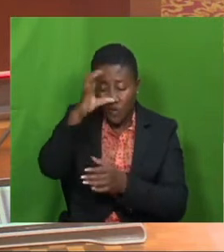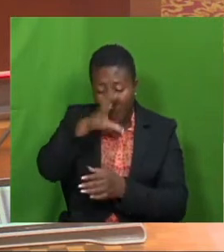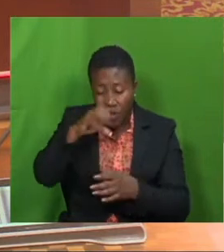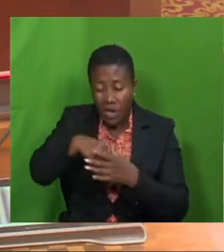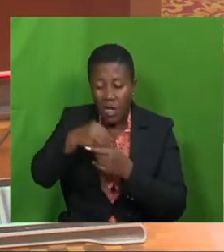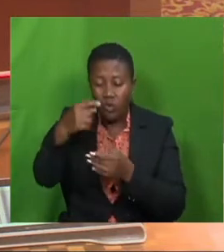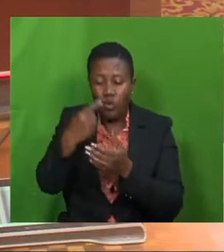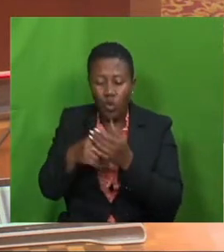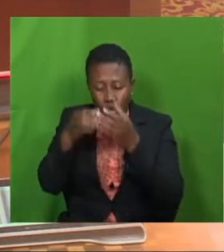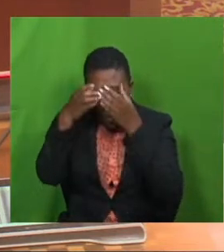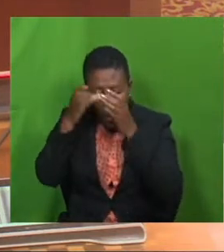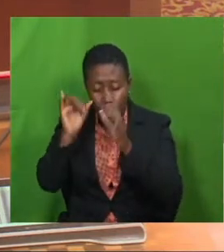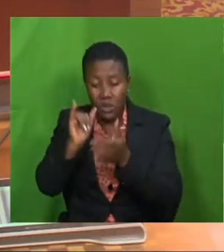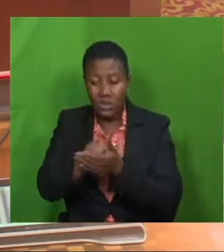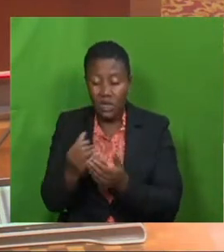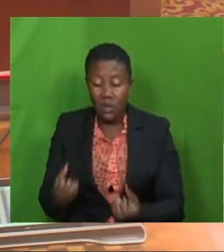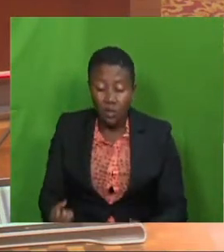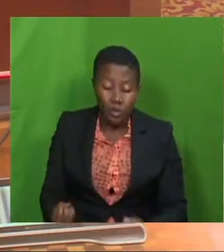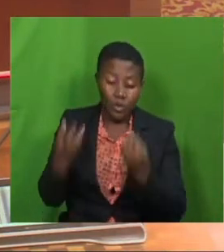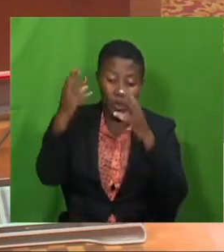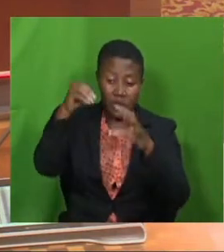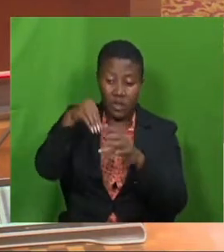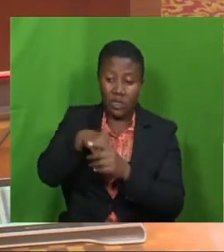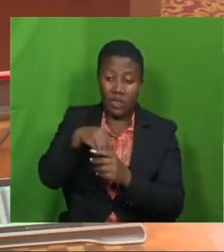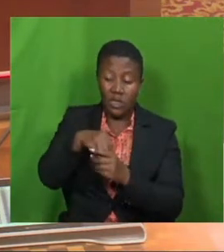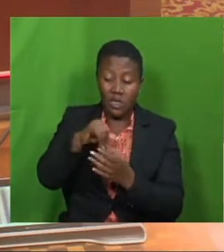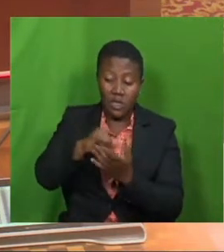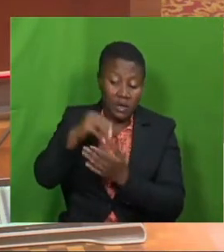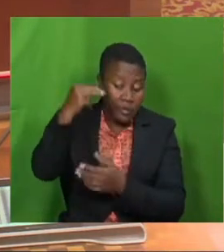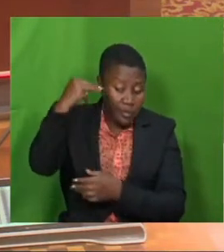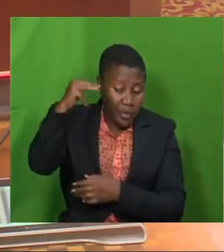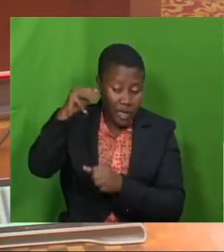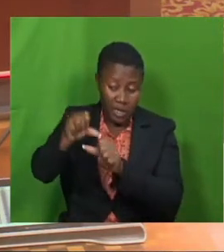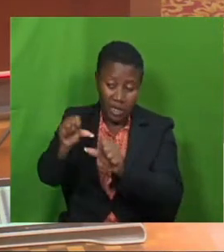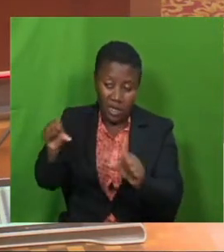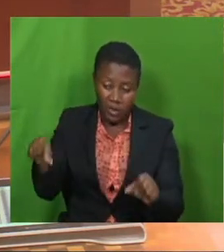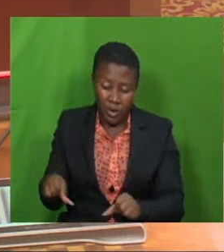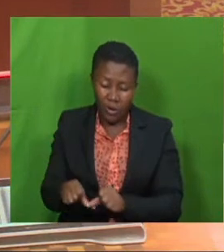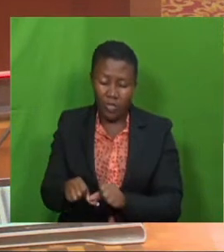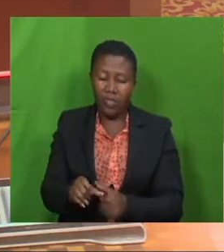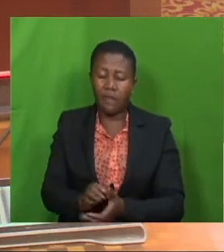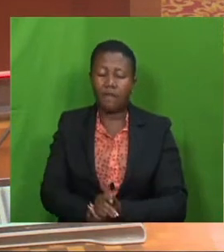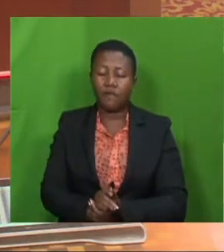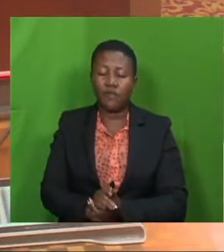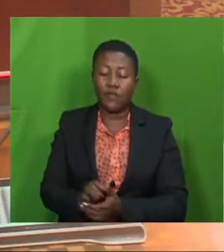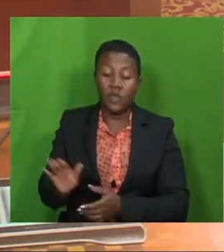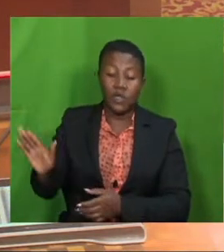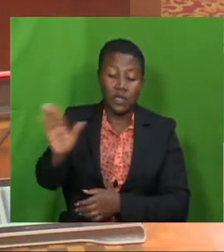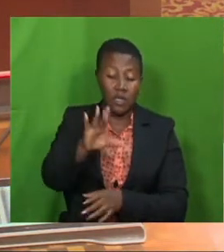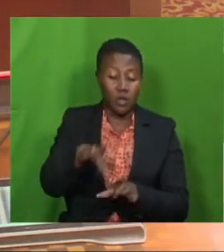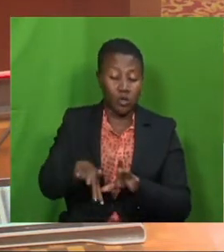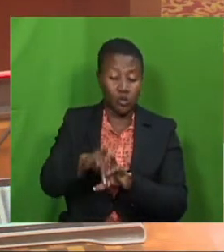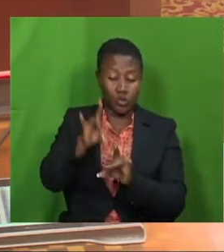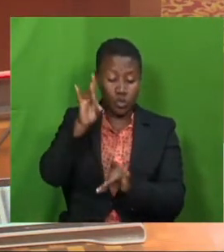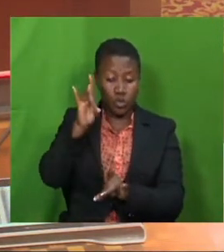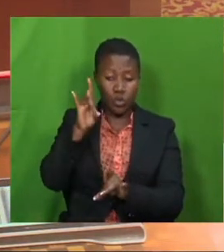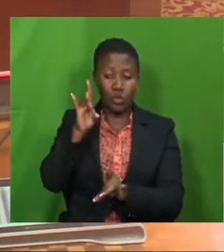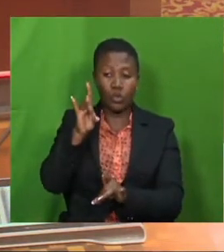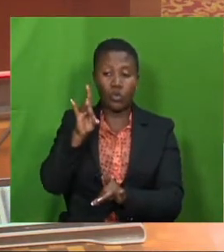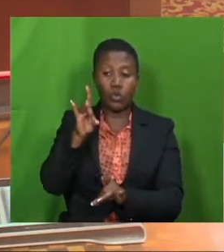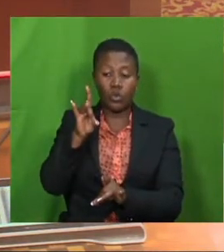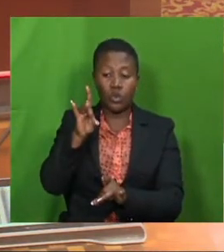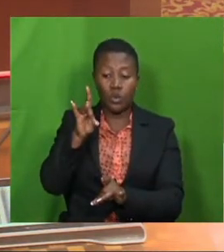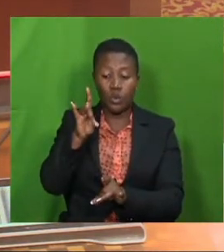livelihood of the people of the Apiachi mining community. May the souls of the departed in this